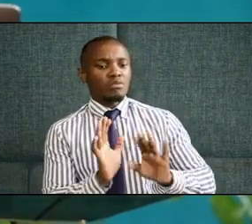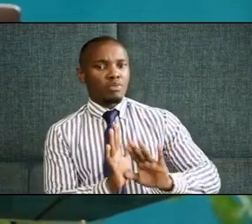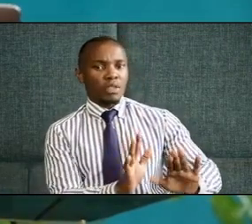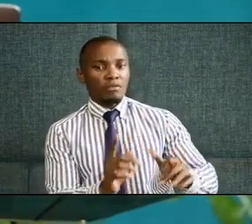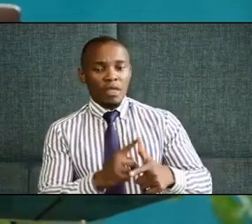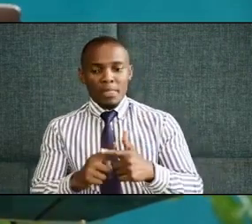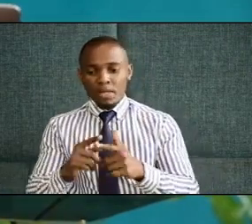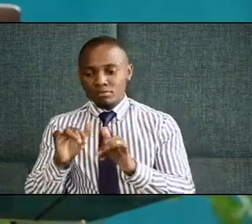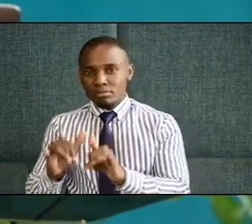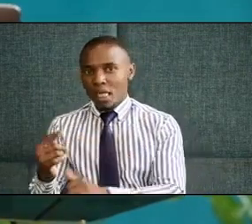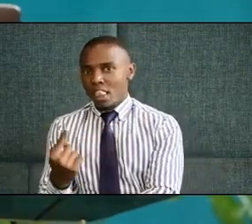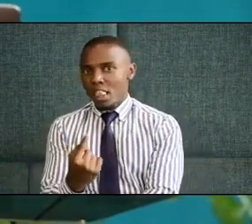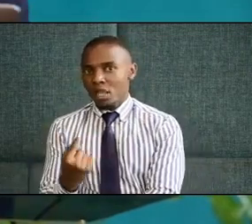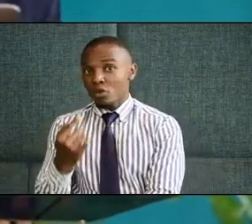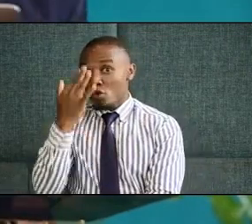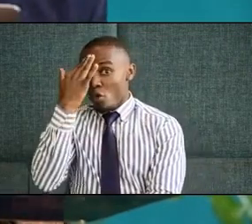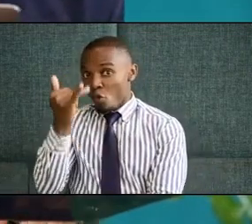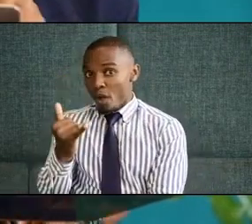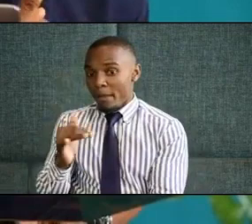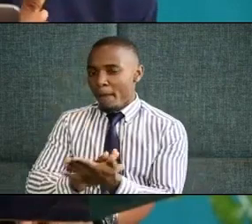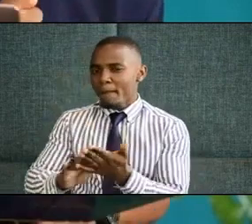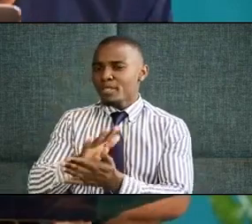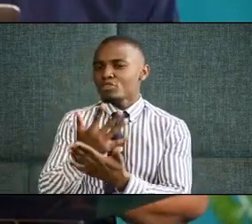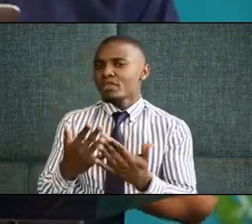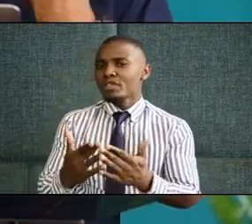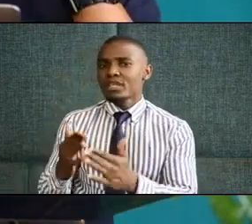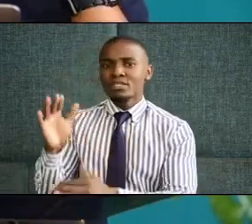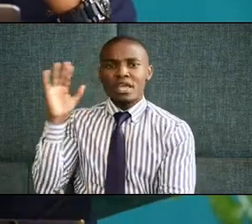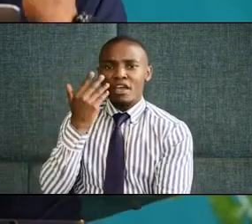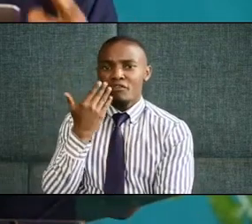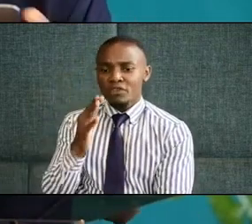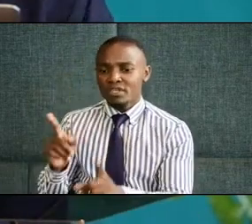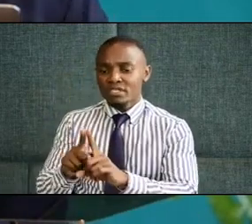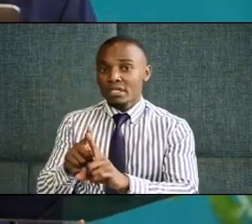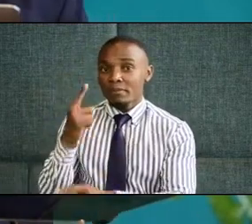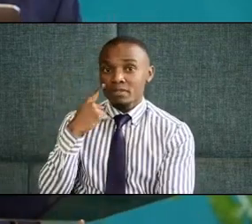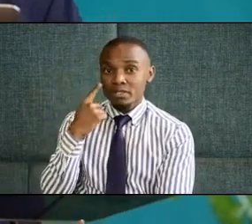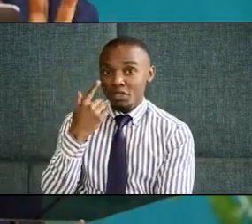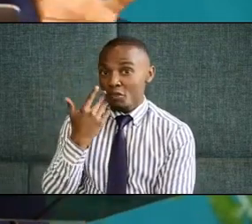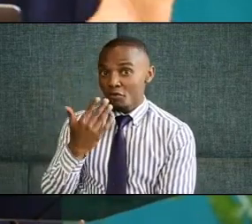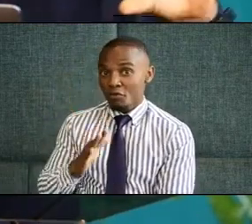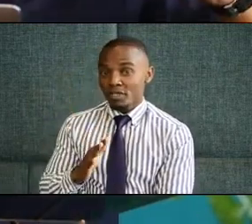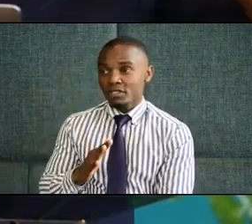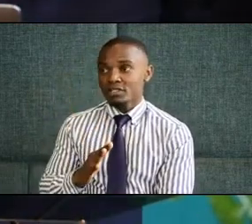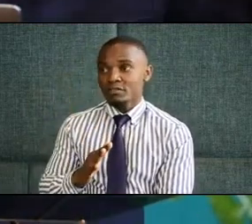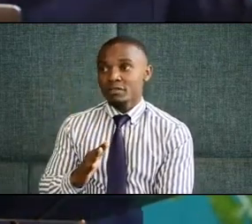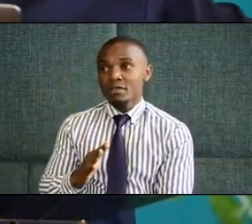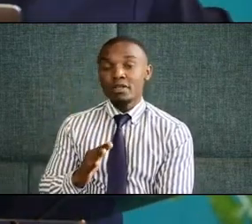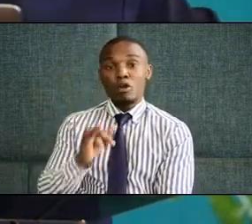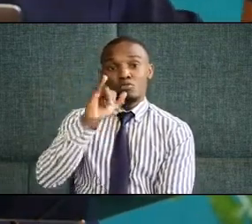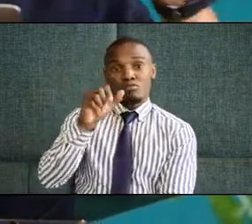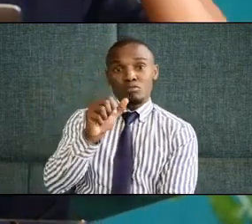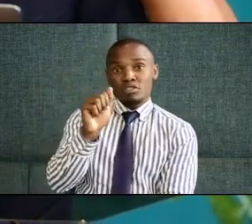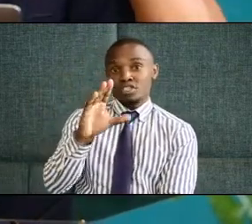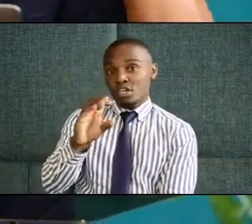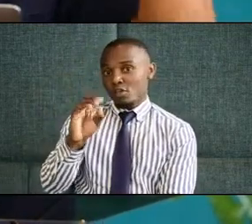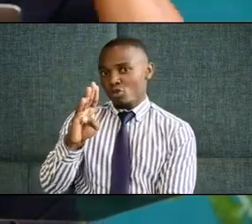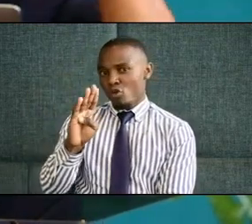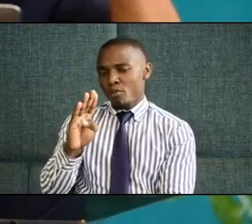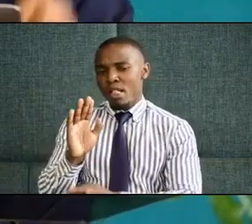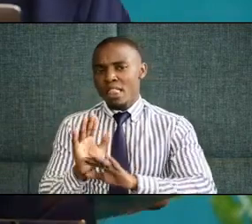aside. Why? Based on what we have heard and what we have seen. So Jacob needed to move